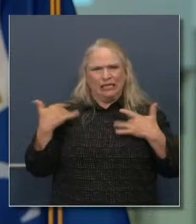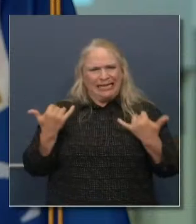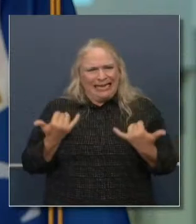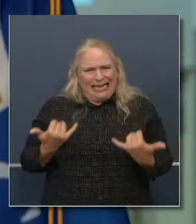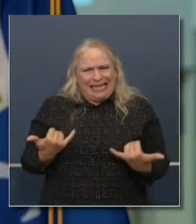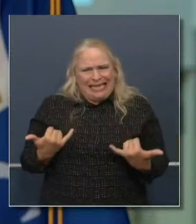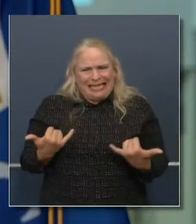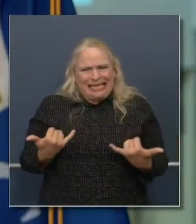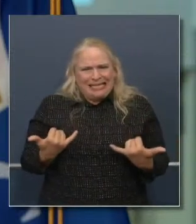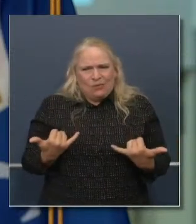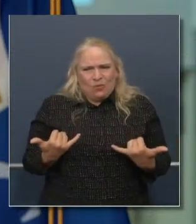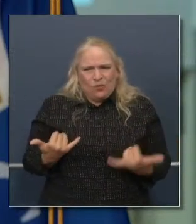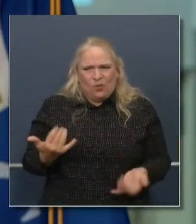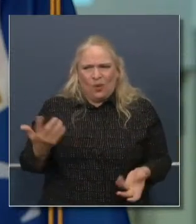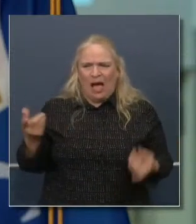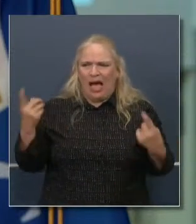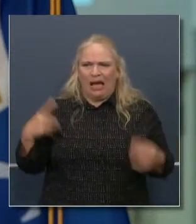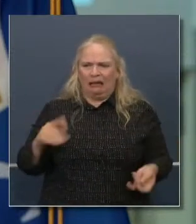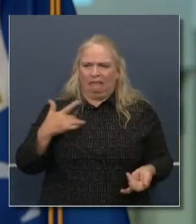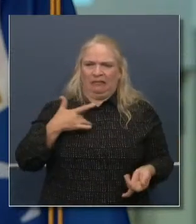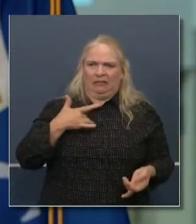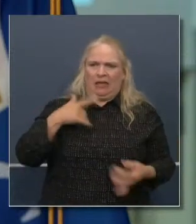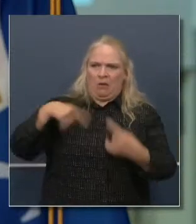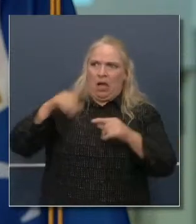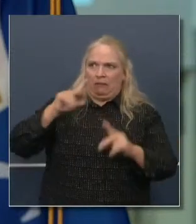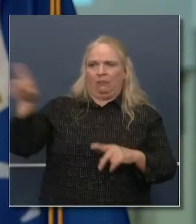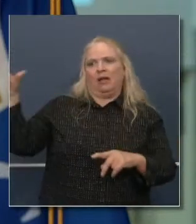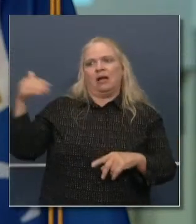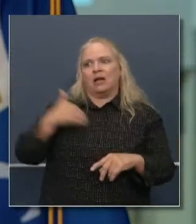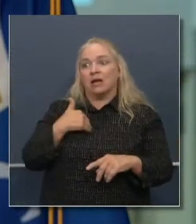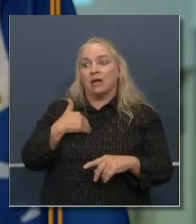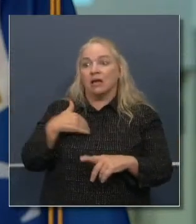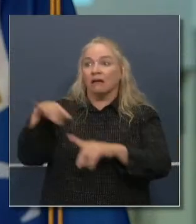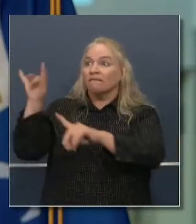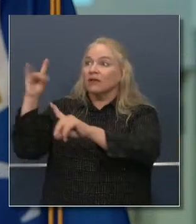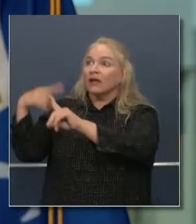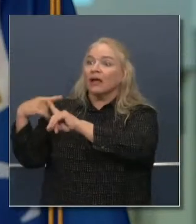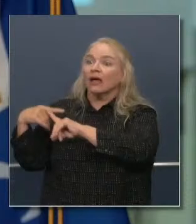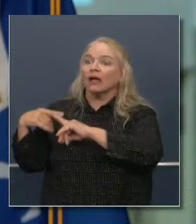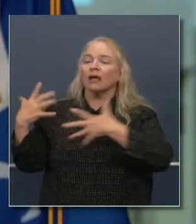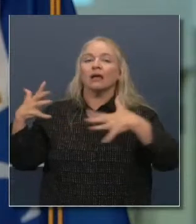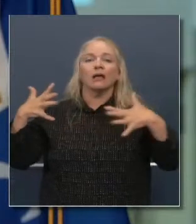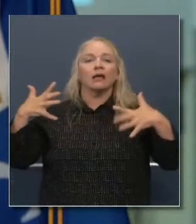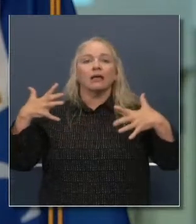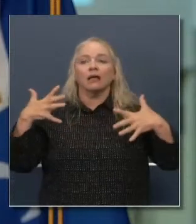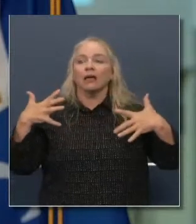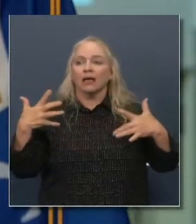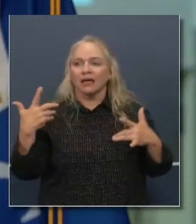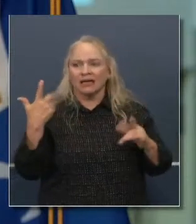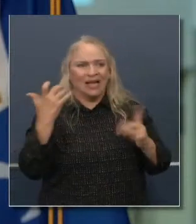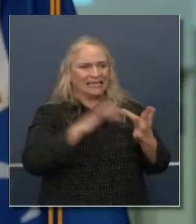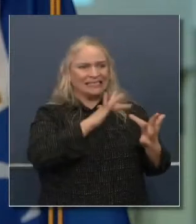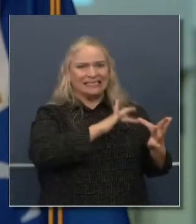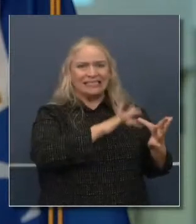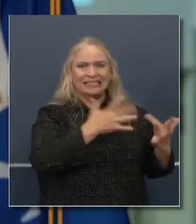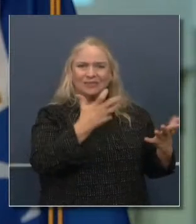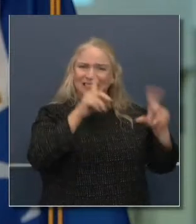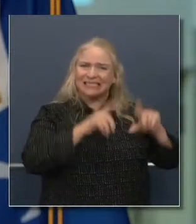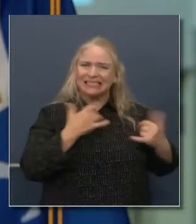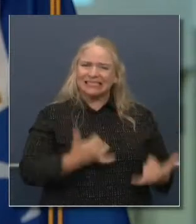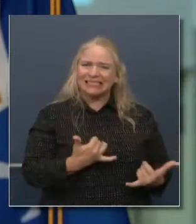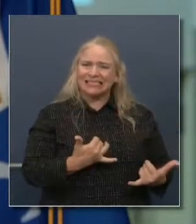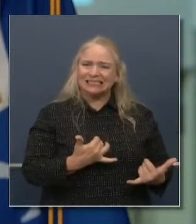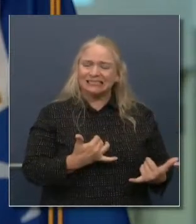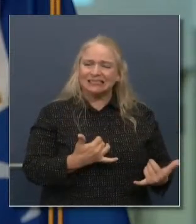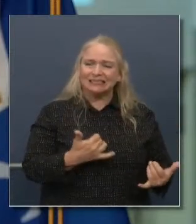actually being able to get tests. She's done everything from going to pop-up sites that have run out of tests to try to schedule out appointments. And she's done, pretty wide